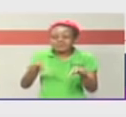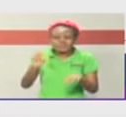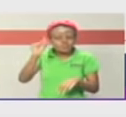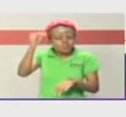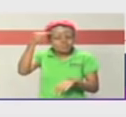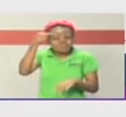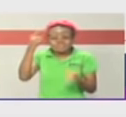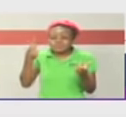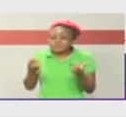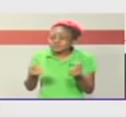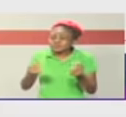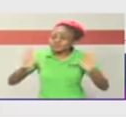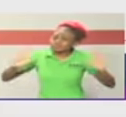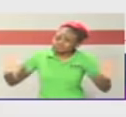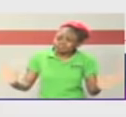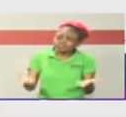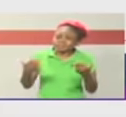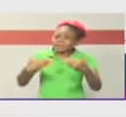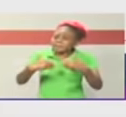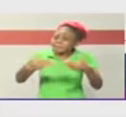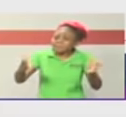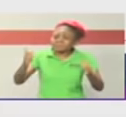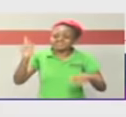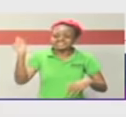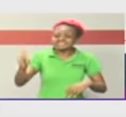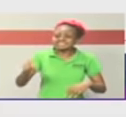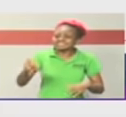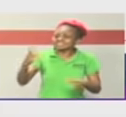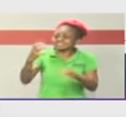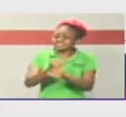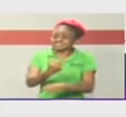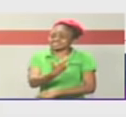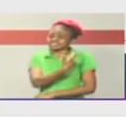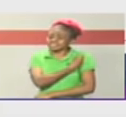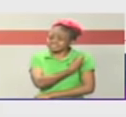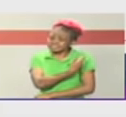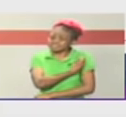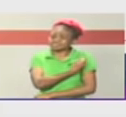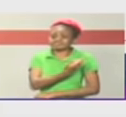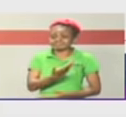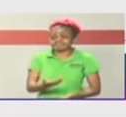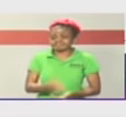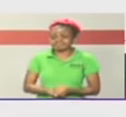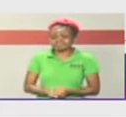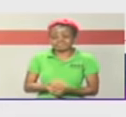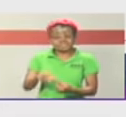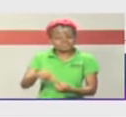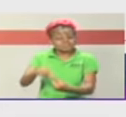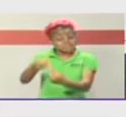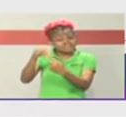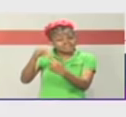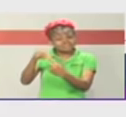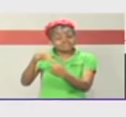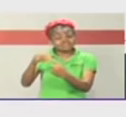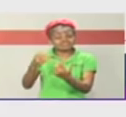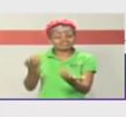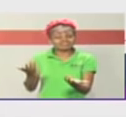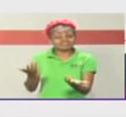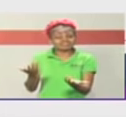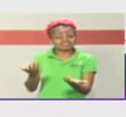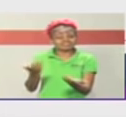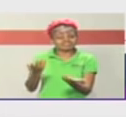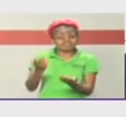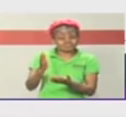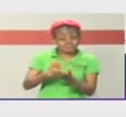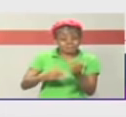convince the public that vaccinations are to aid and not destroy, especially in light of some reports of adverse effects? And my